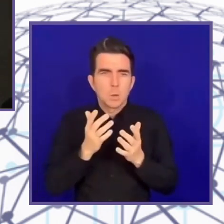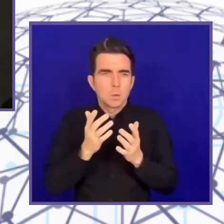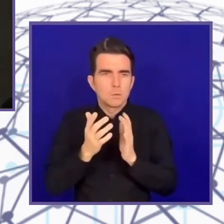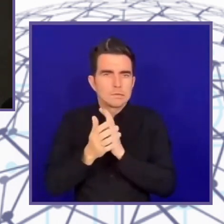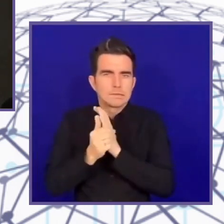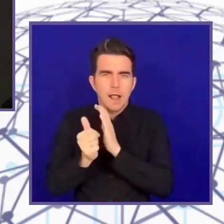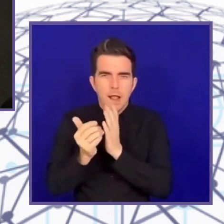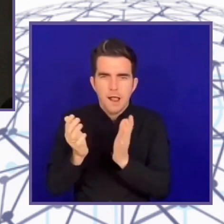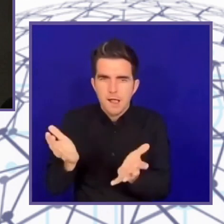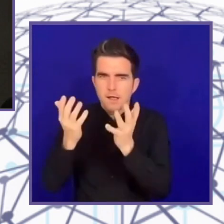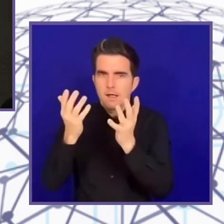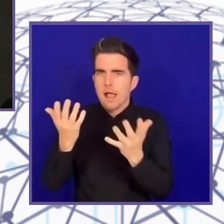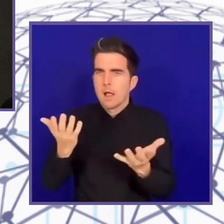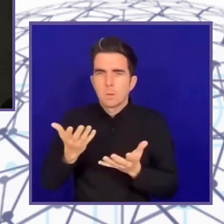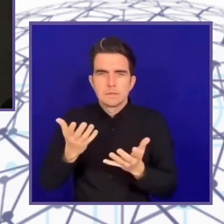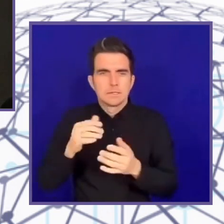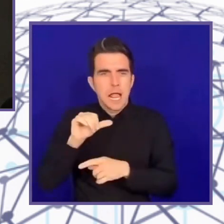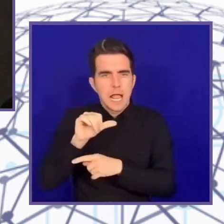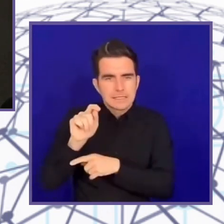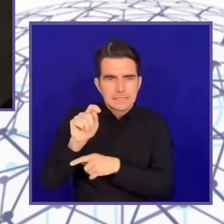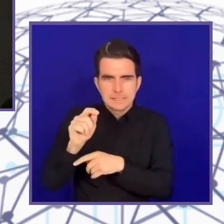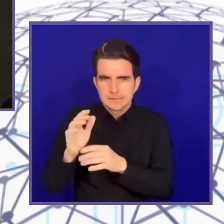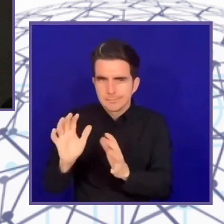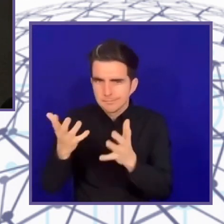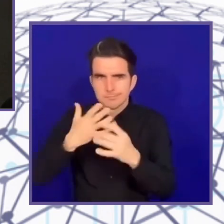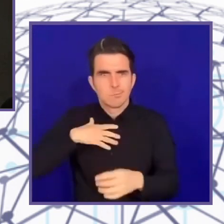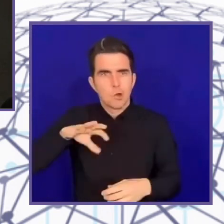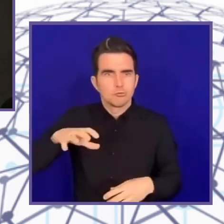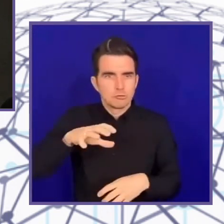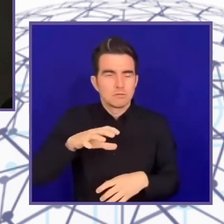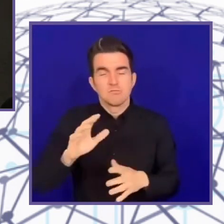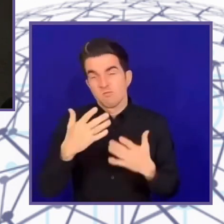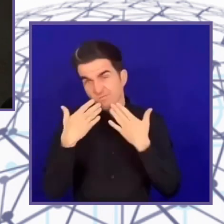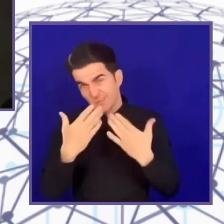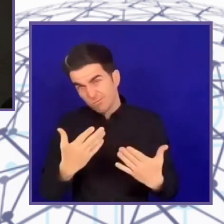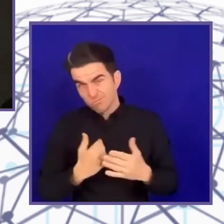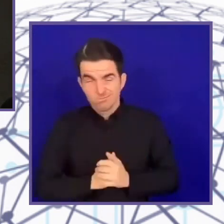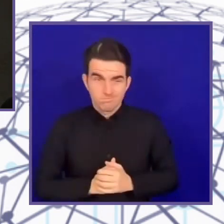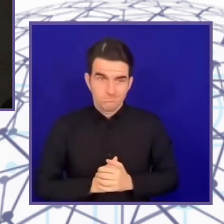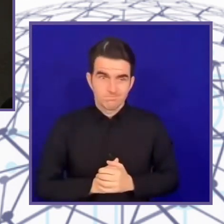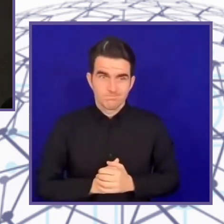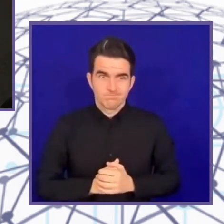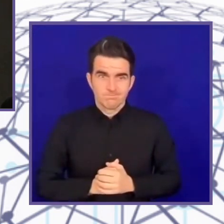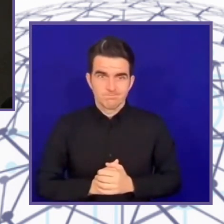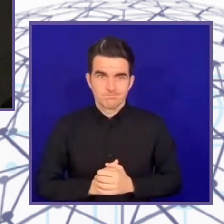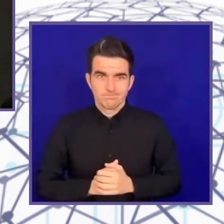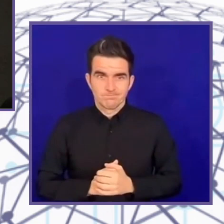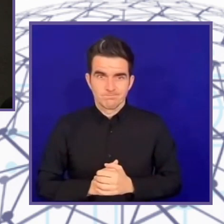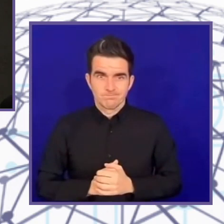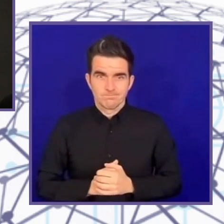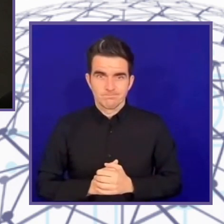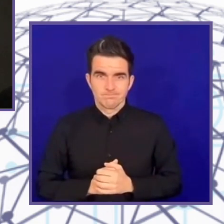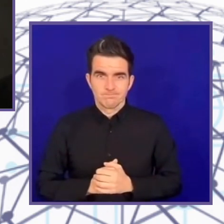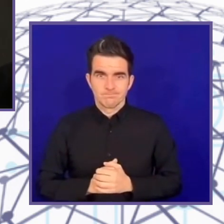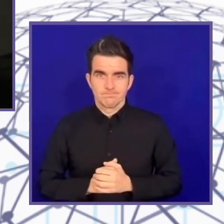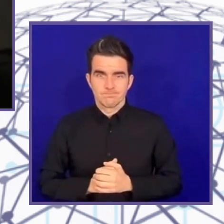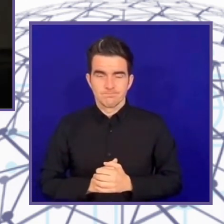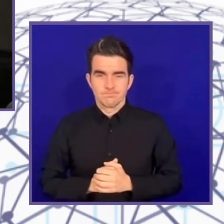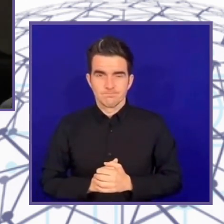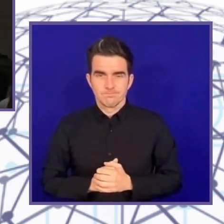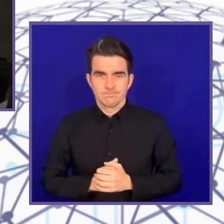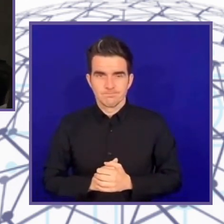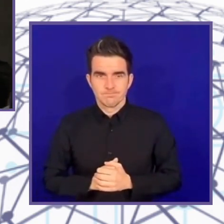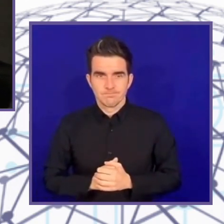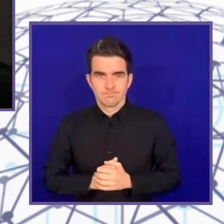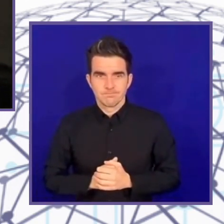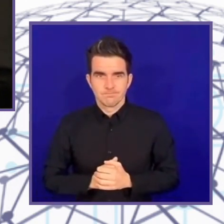information. I think I can answer a bit of the question, at least, on the humanitarian fund.